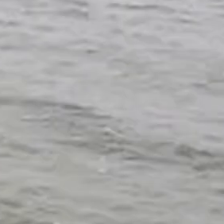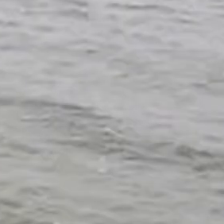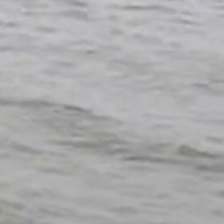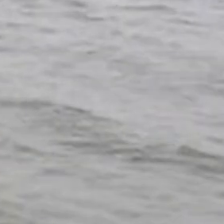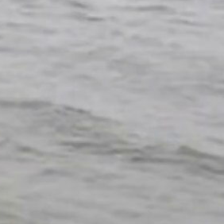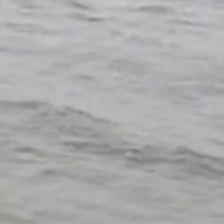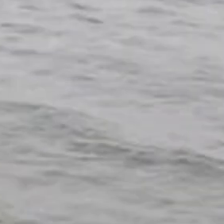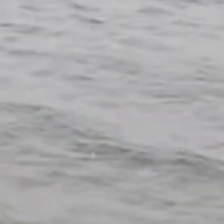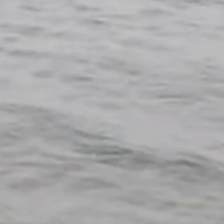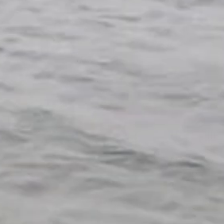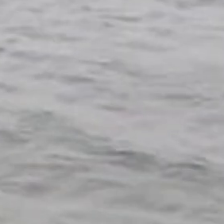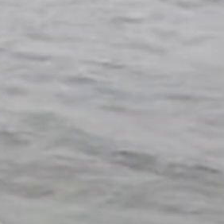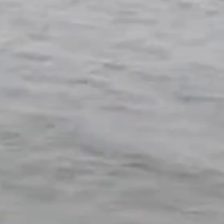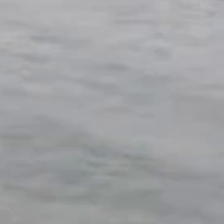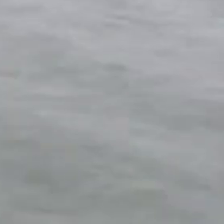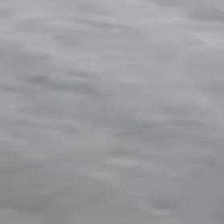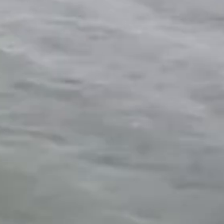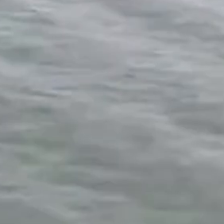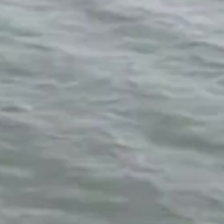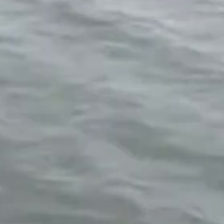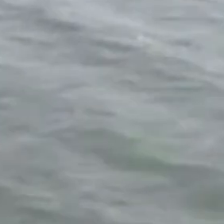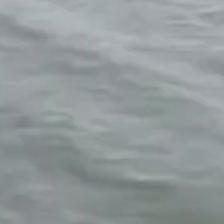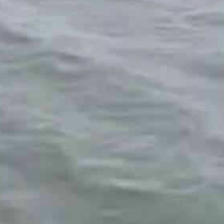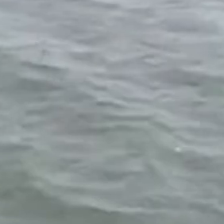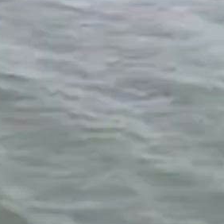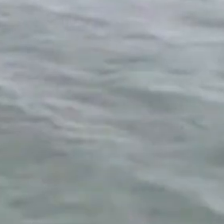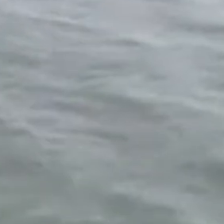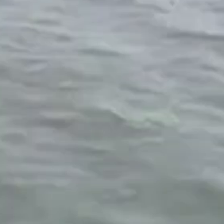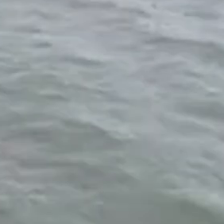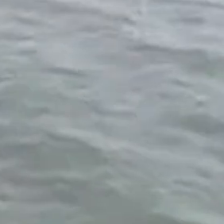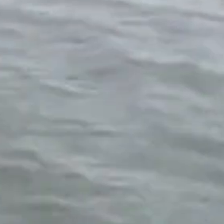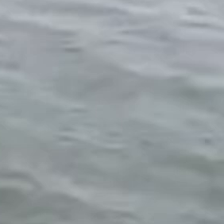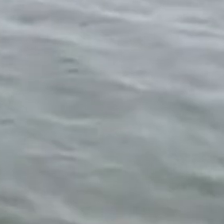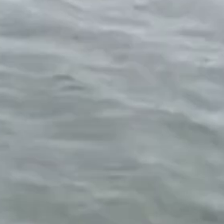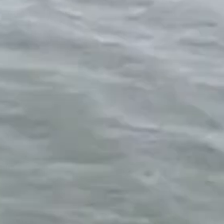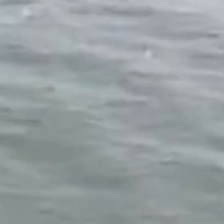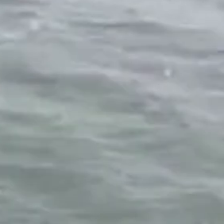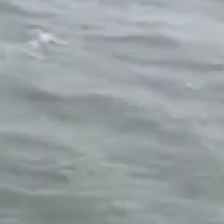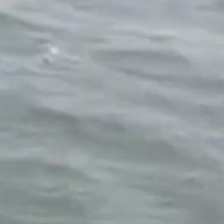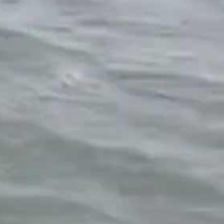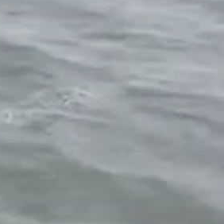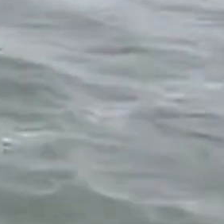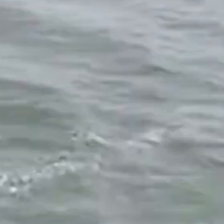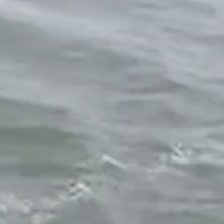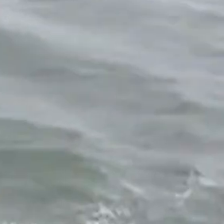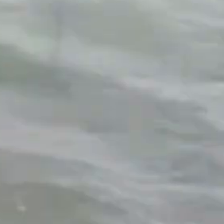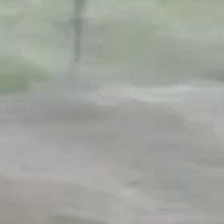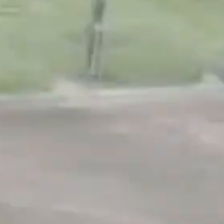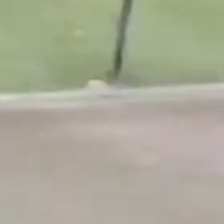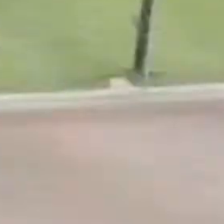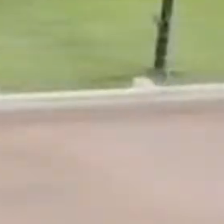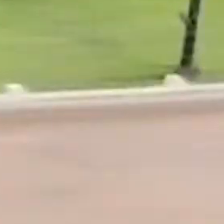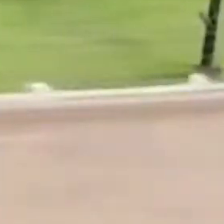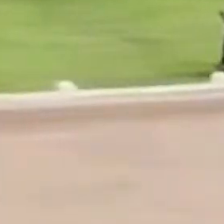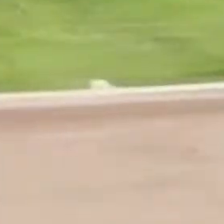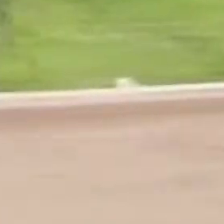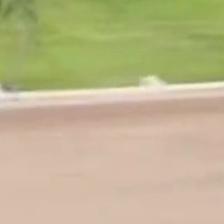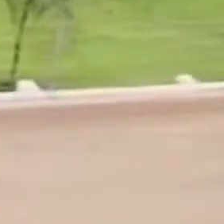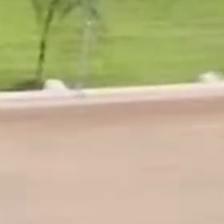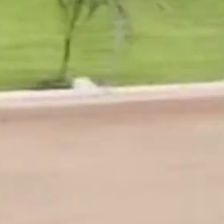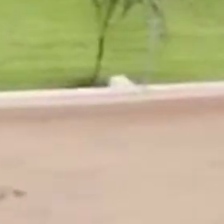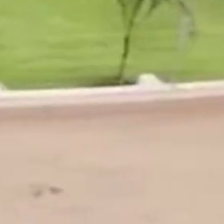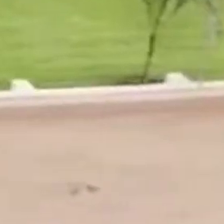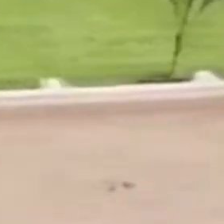Believe the better days are surely coming, and I believe that we can make it through